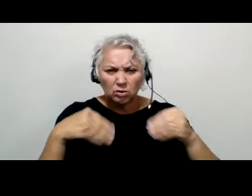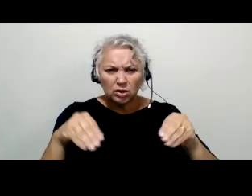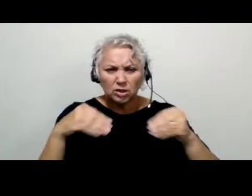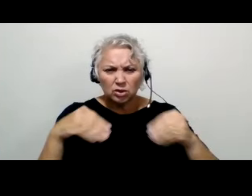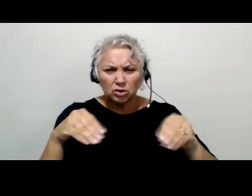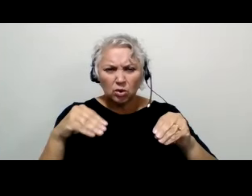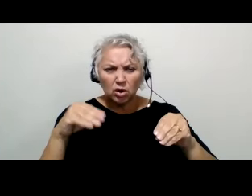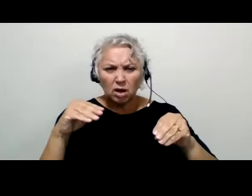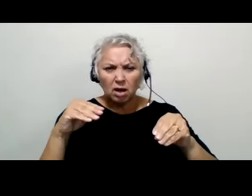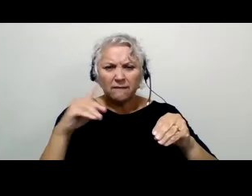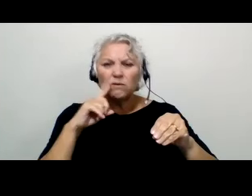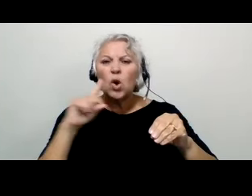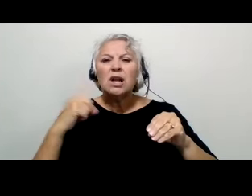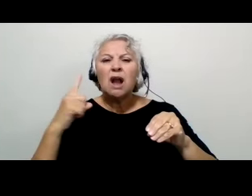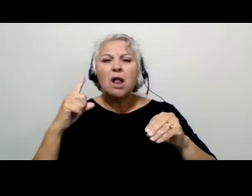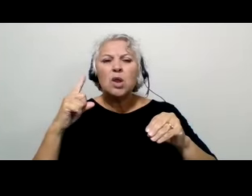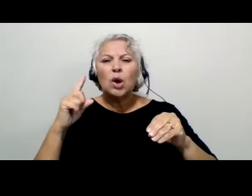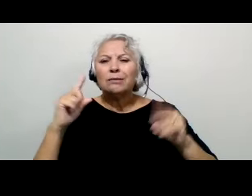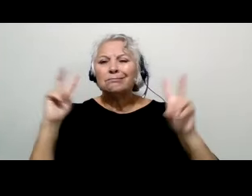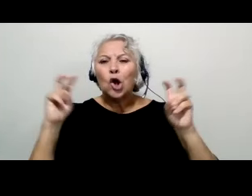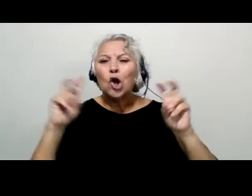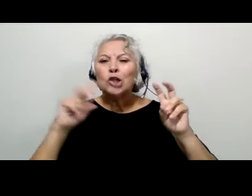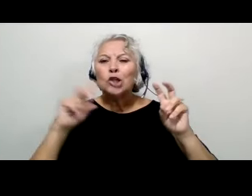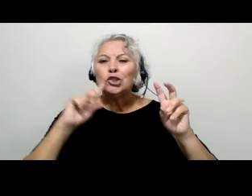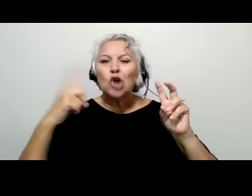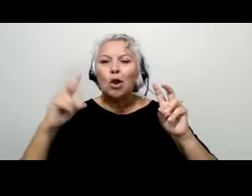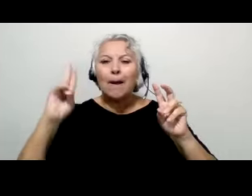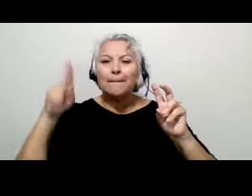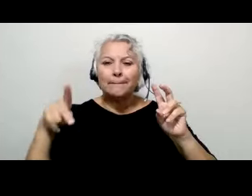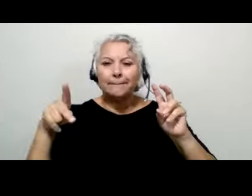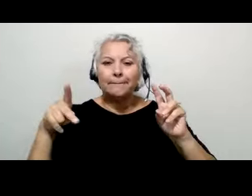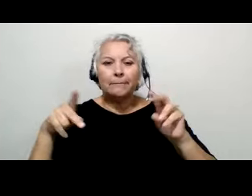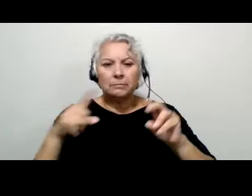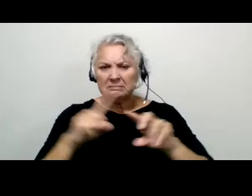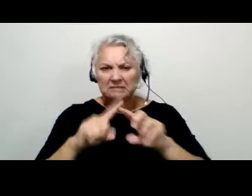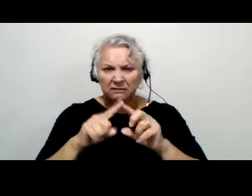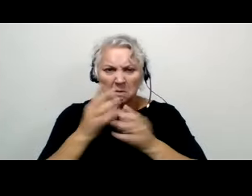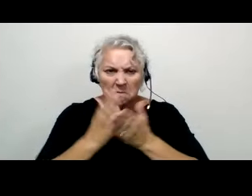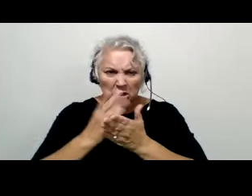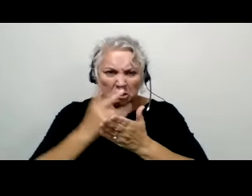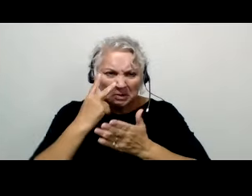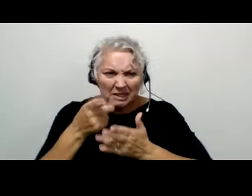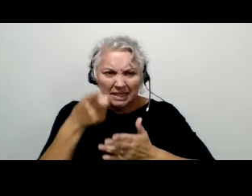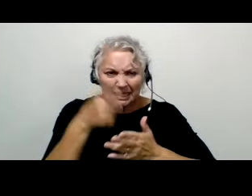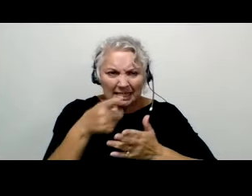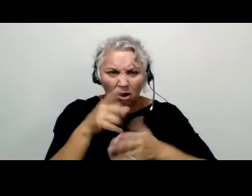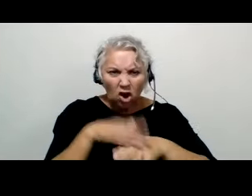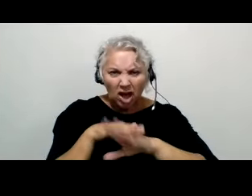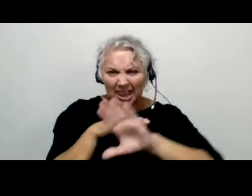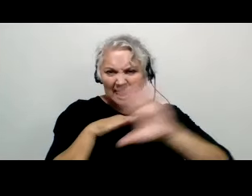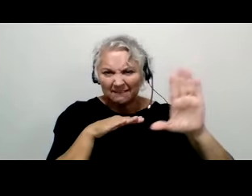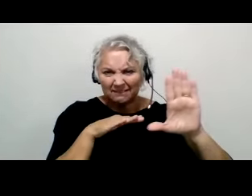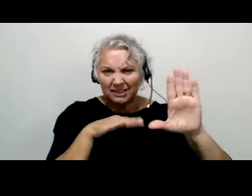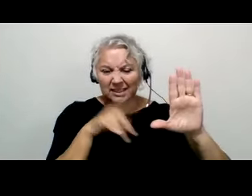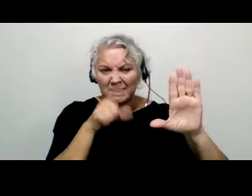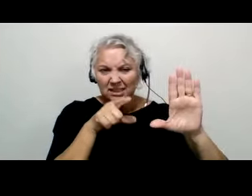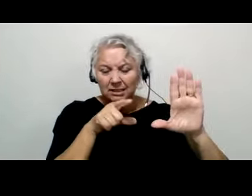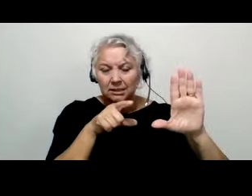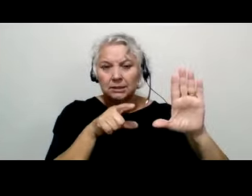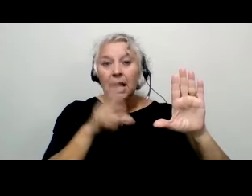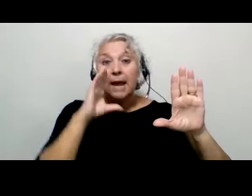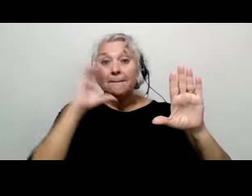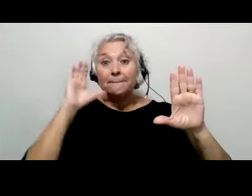up. And so it gives you all the different pieces you see on the left, and then pictures